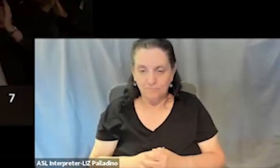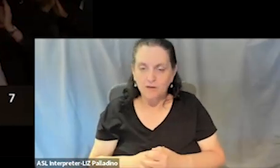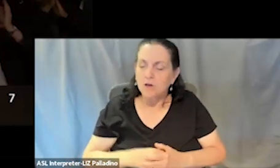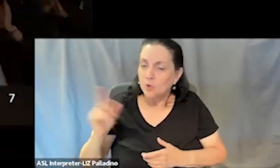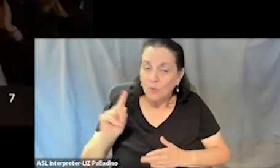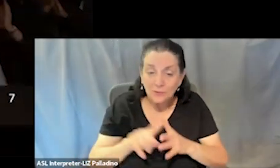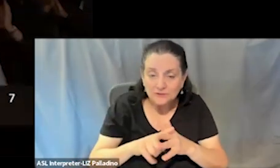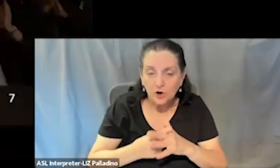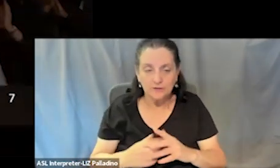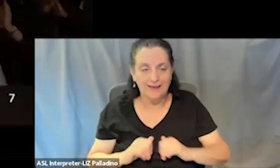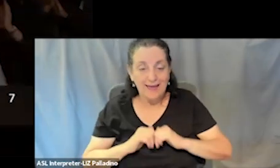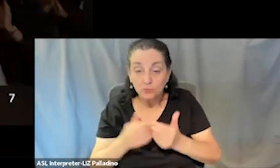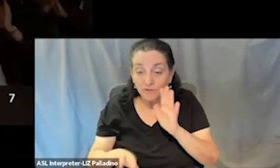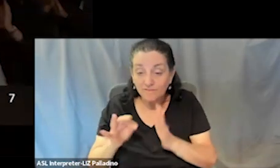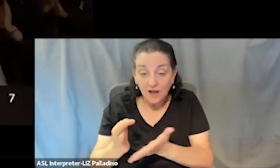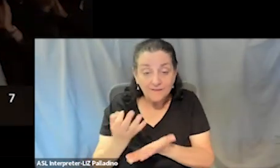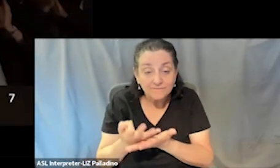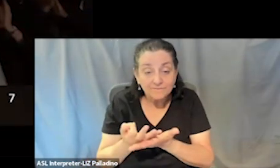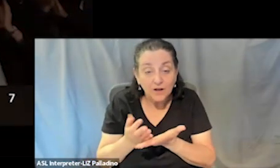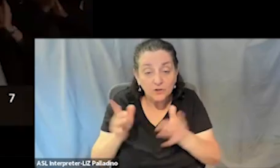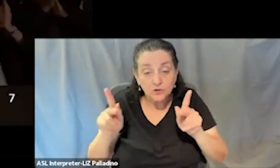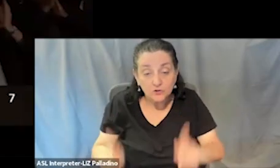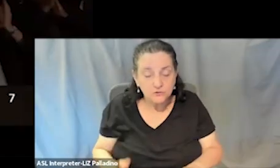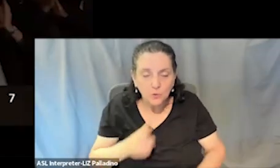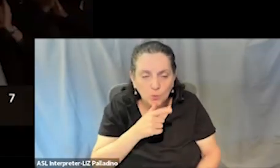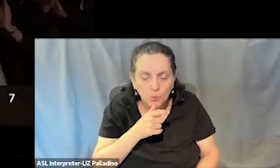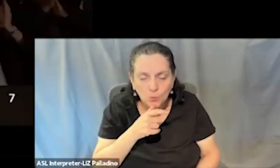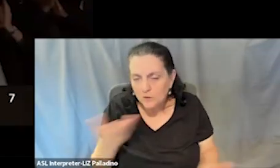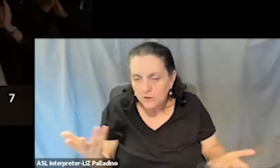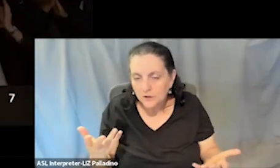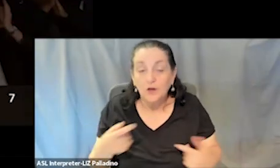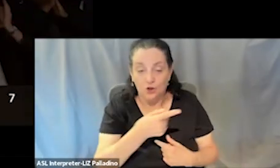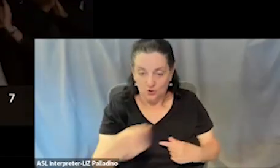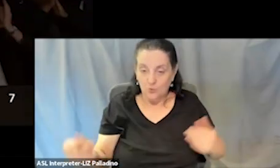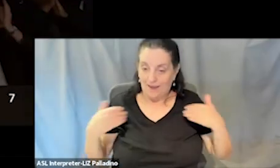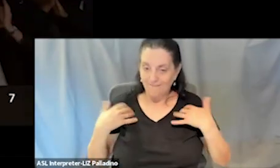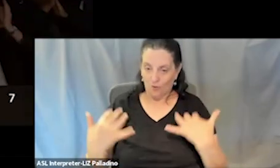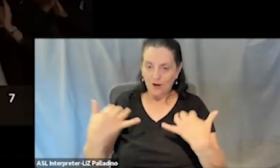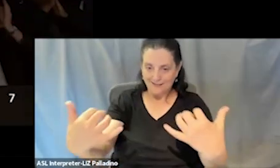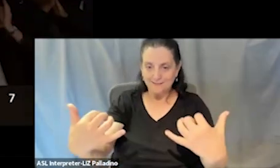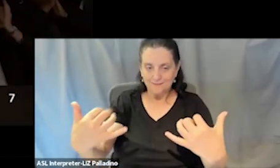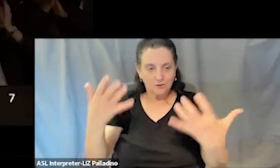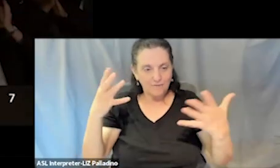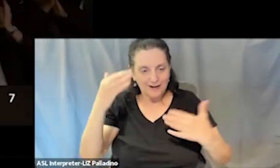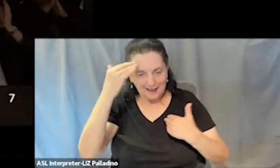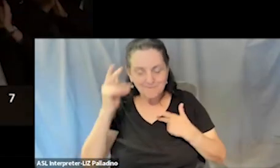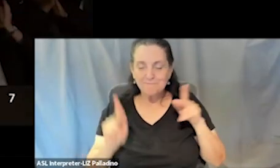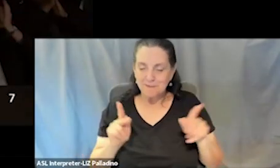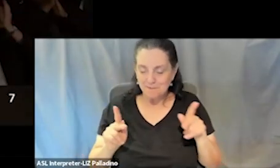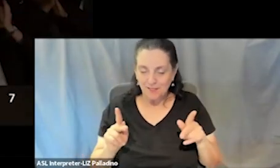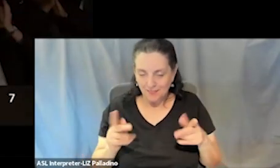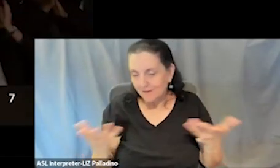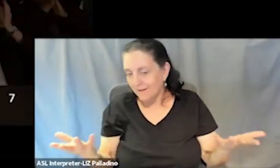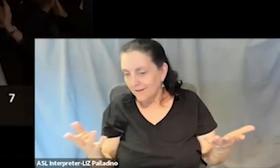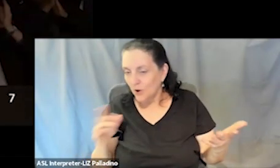start? Where do we get funders? You are in a wonderful position of having audience. So you already have people who in a very tangible way